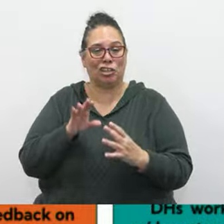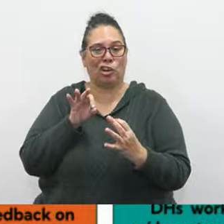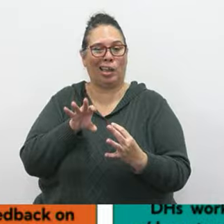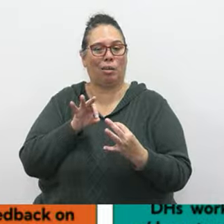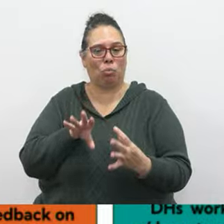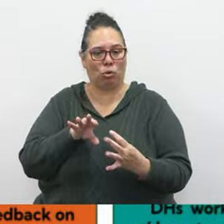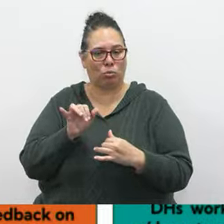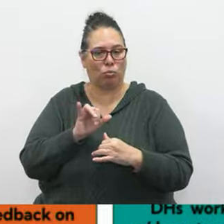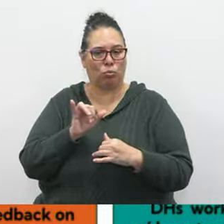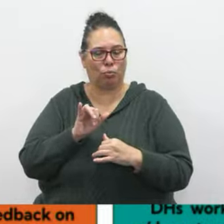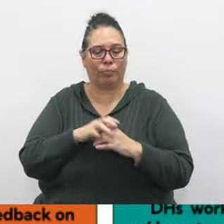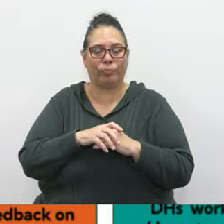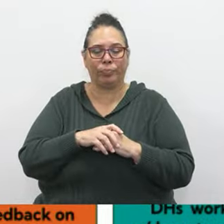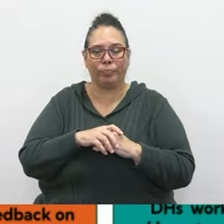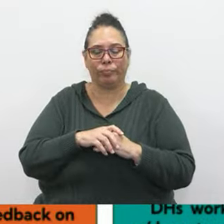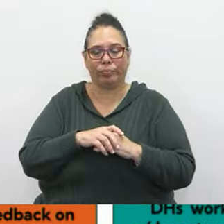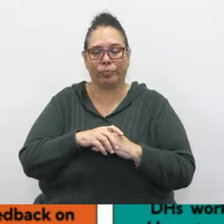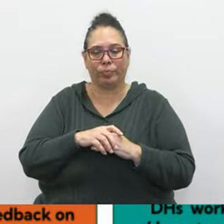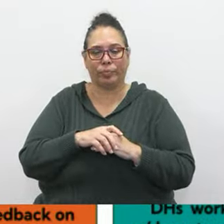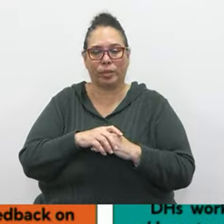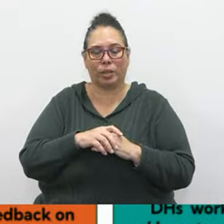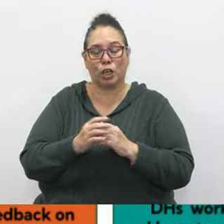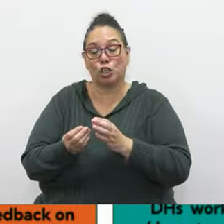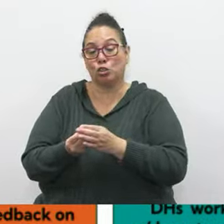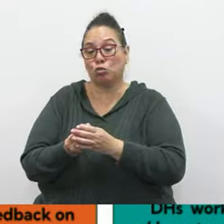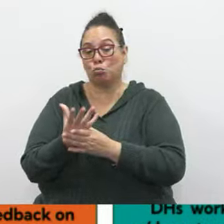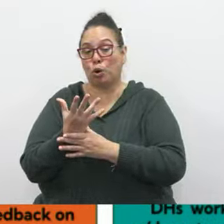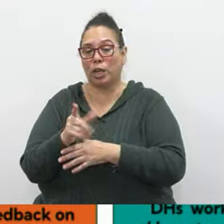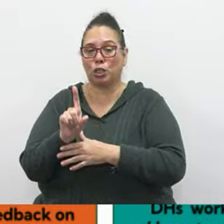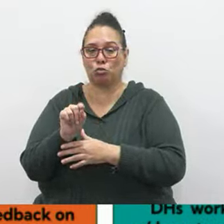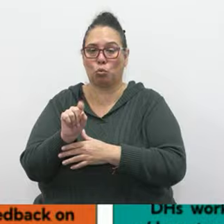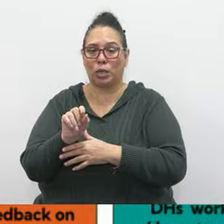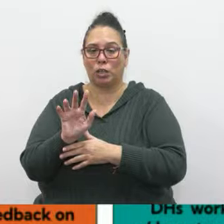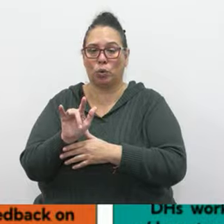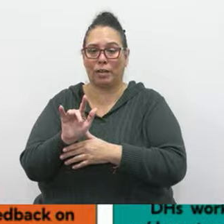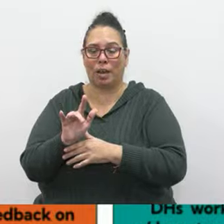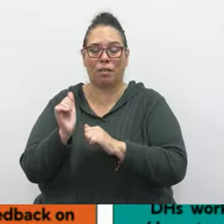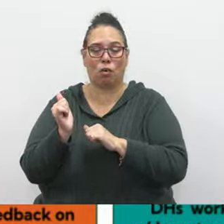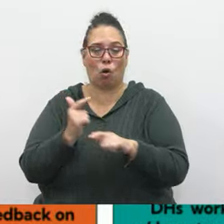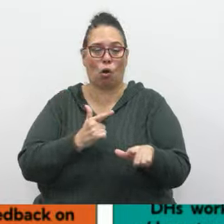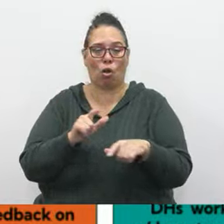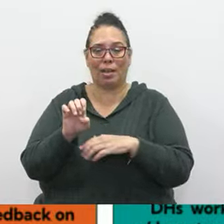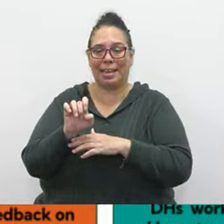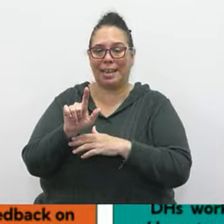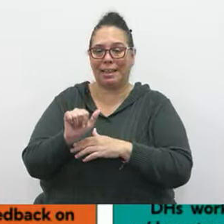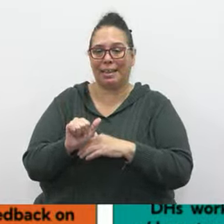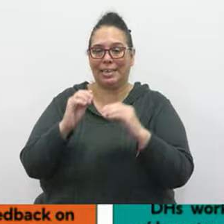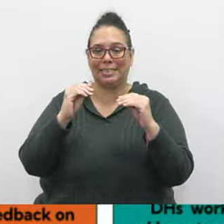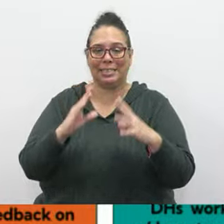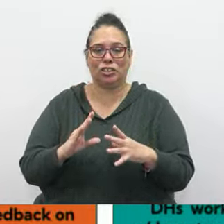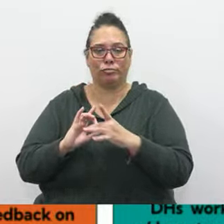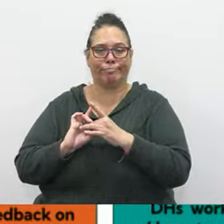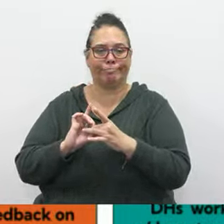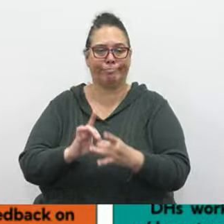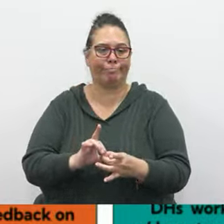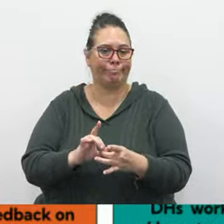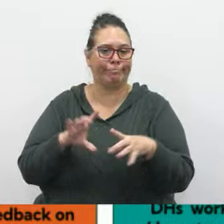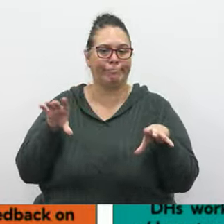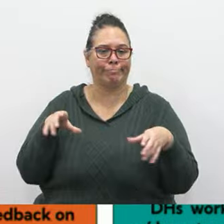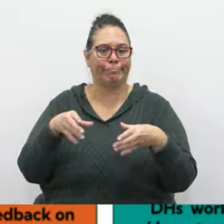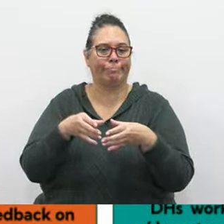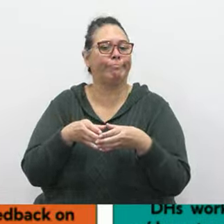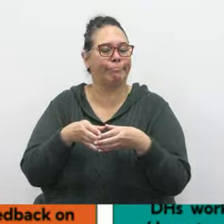process. During the spring of 2025, all of our ELA teachers were part of coming